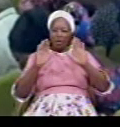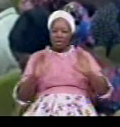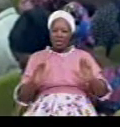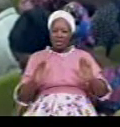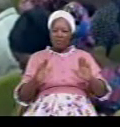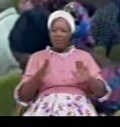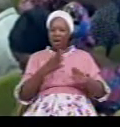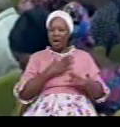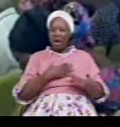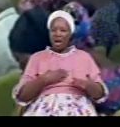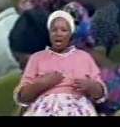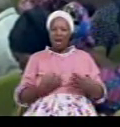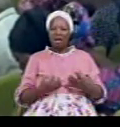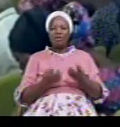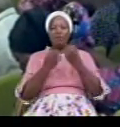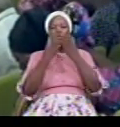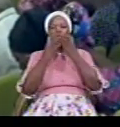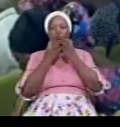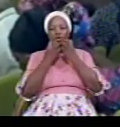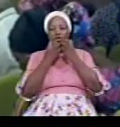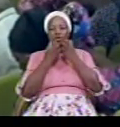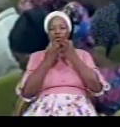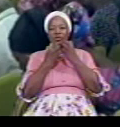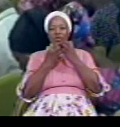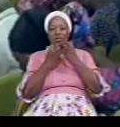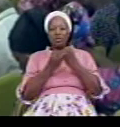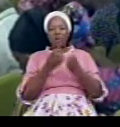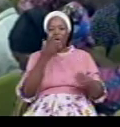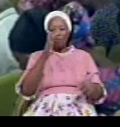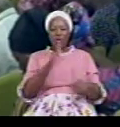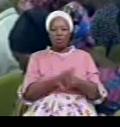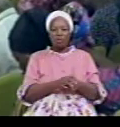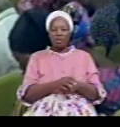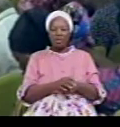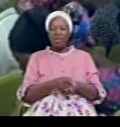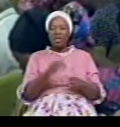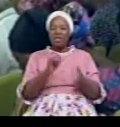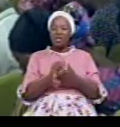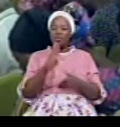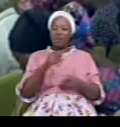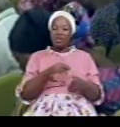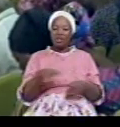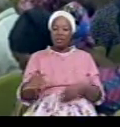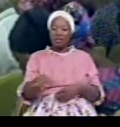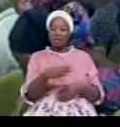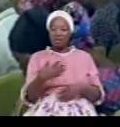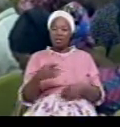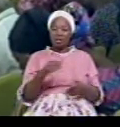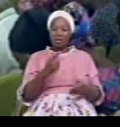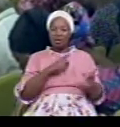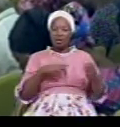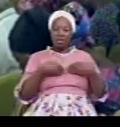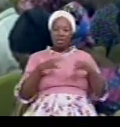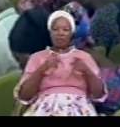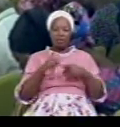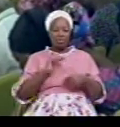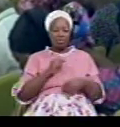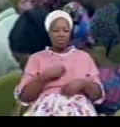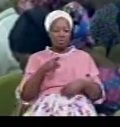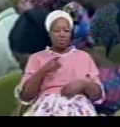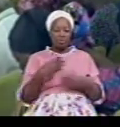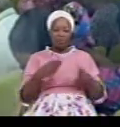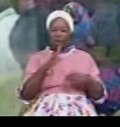precious promises, that by these things the Lord has given to us, you might be